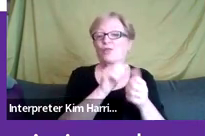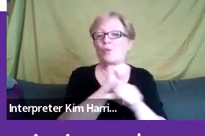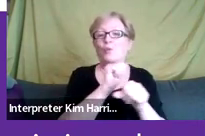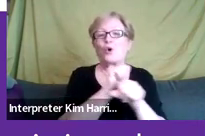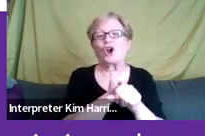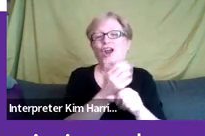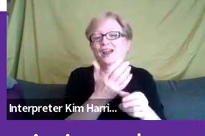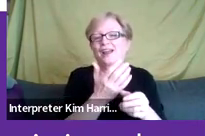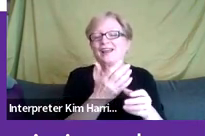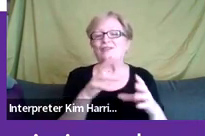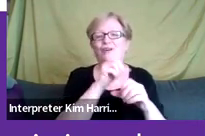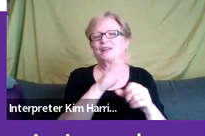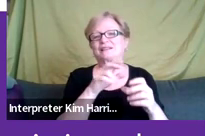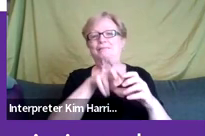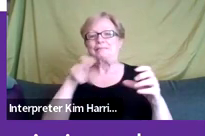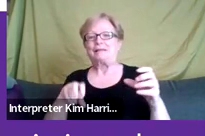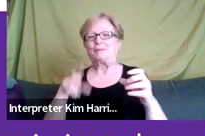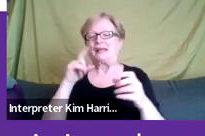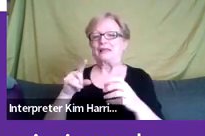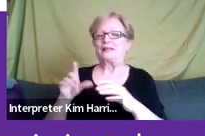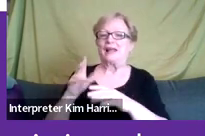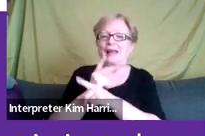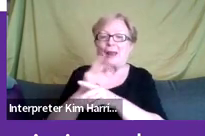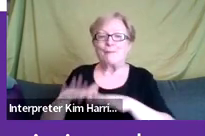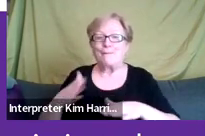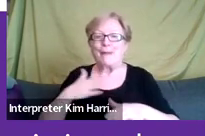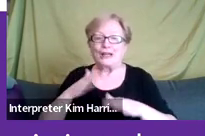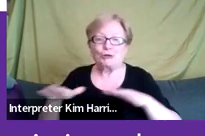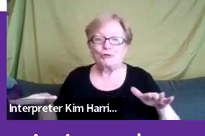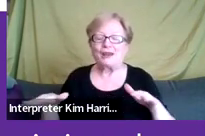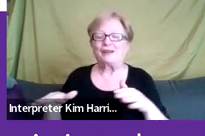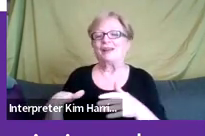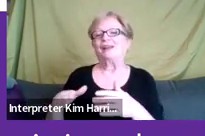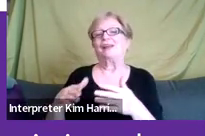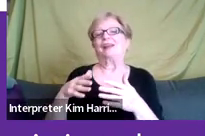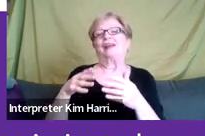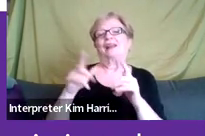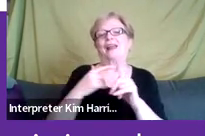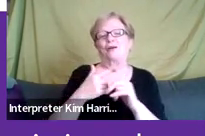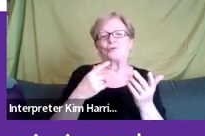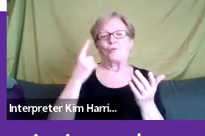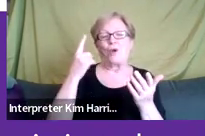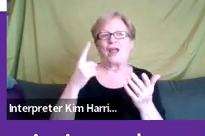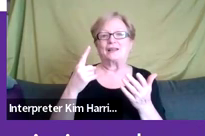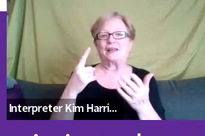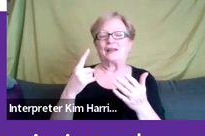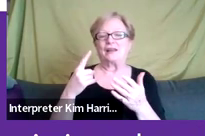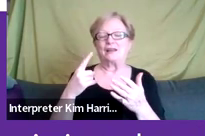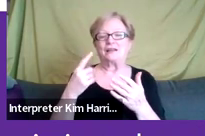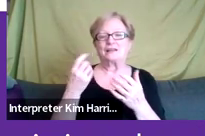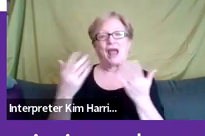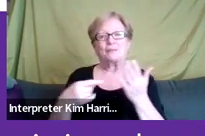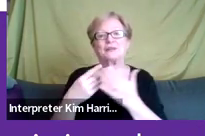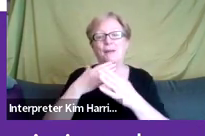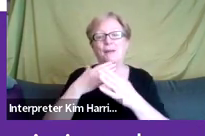years because of childcare. That is one of the major barriers for a lot